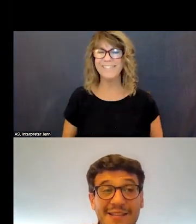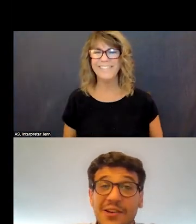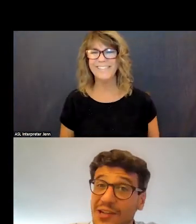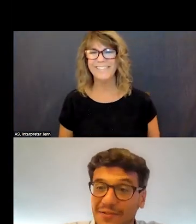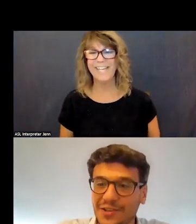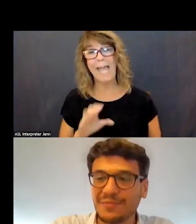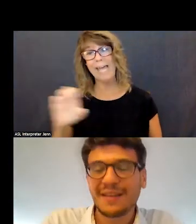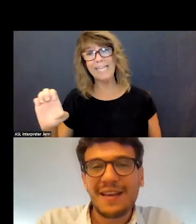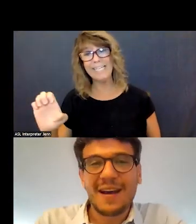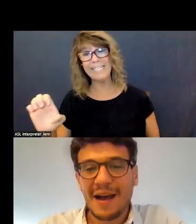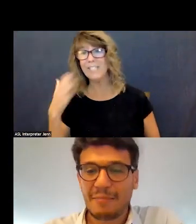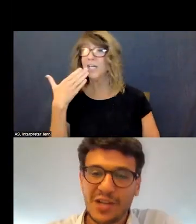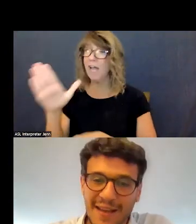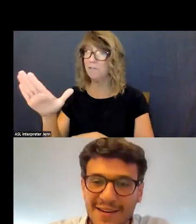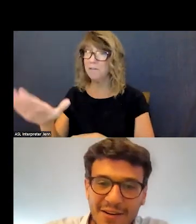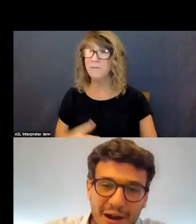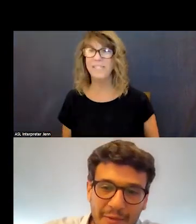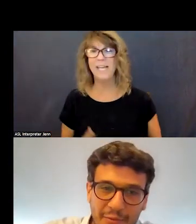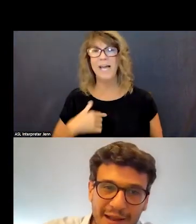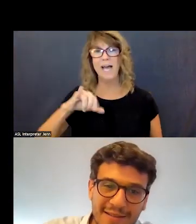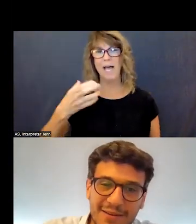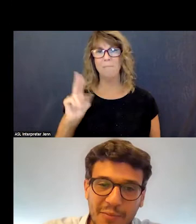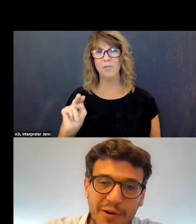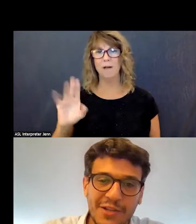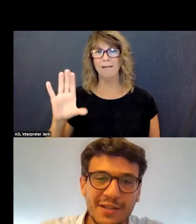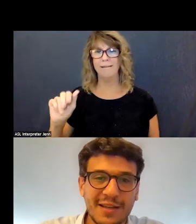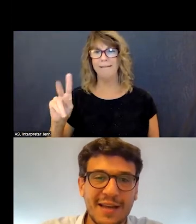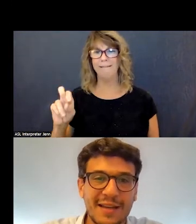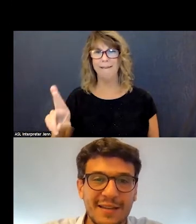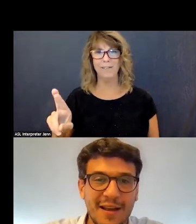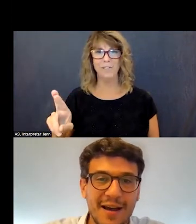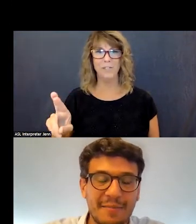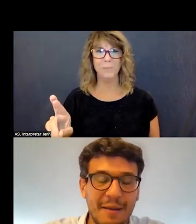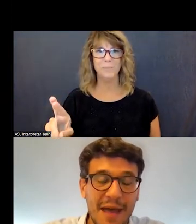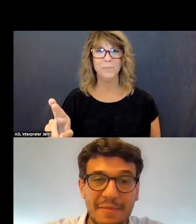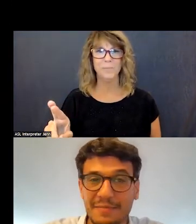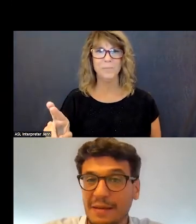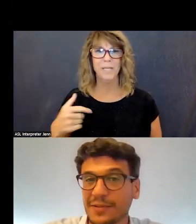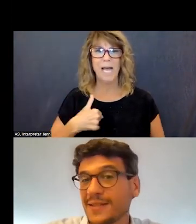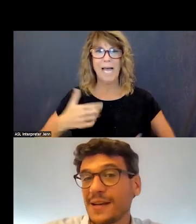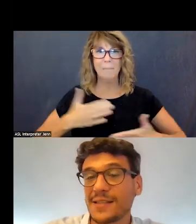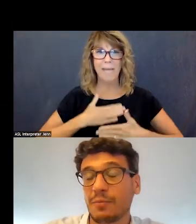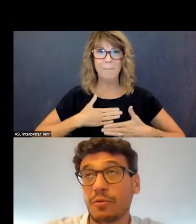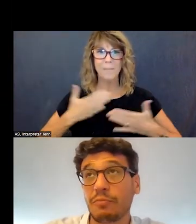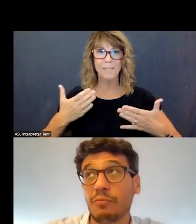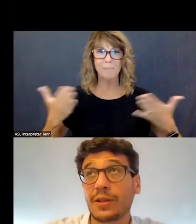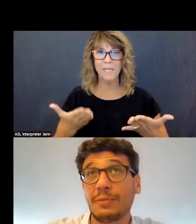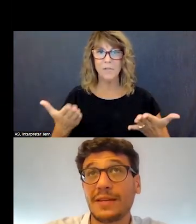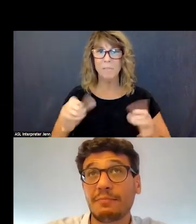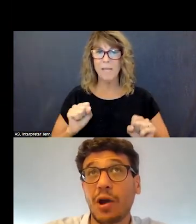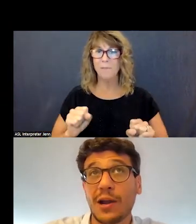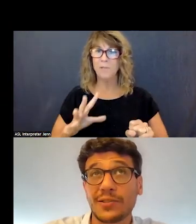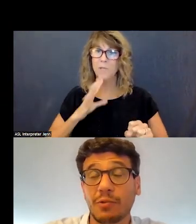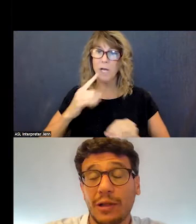and East Coast. Good afternoon. I'm John Cantor. I'm with the RAND Corporation, and I'm happy to be able to discuss some work that we